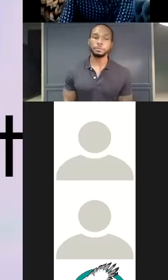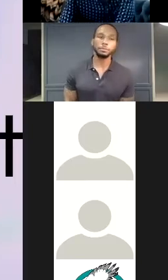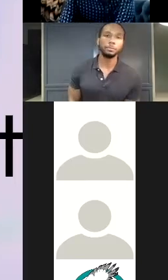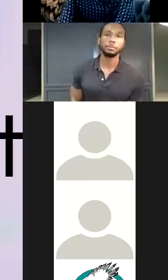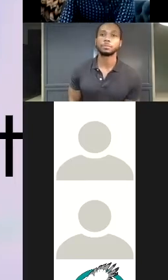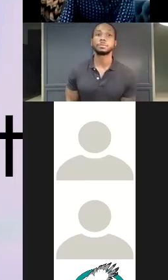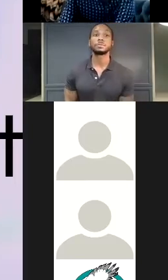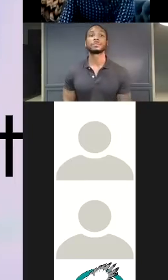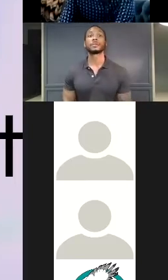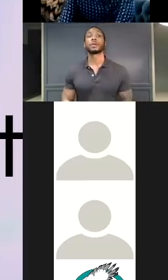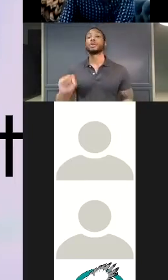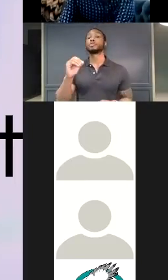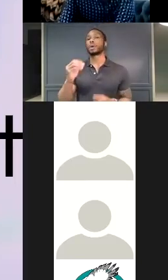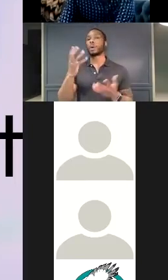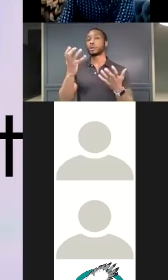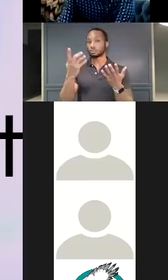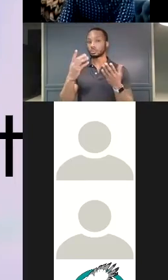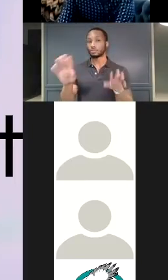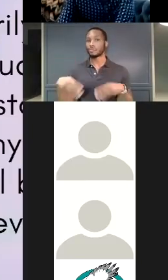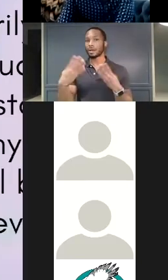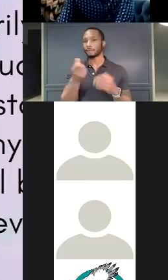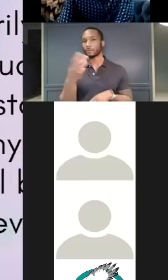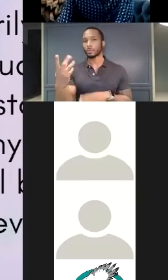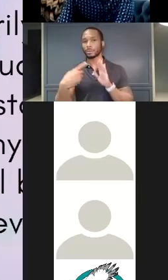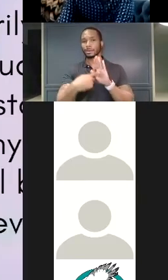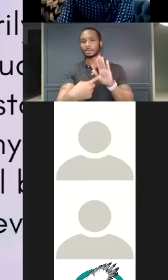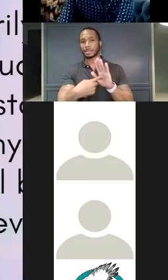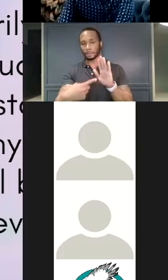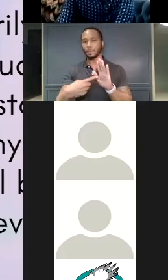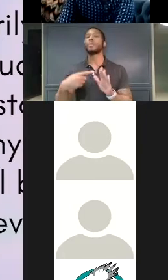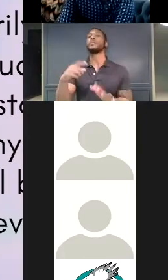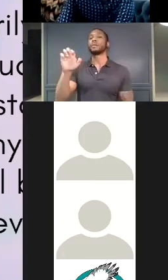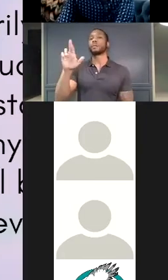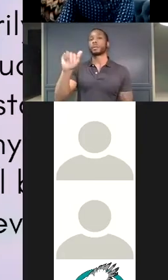And so I wanted to give you a couple of examples of erasures that I did.